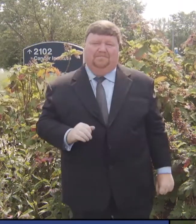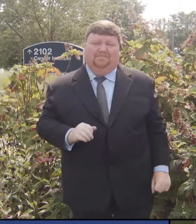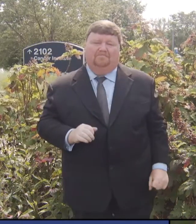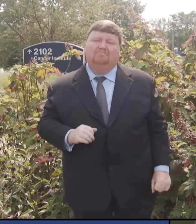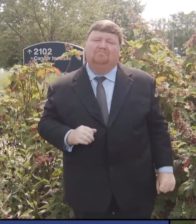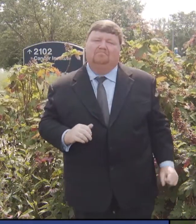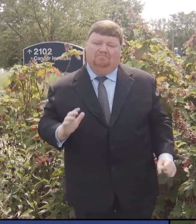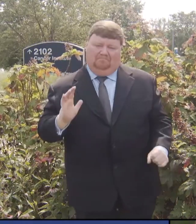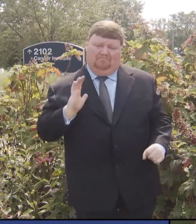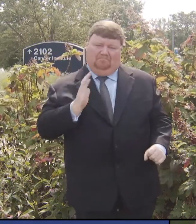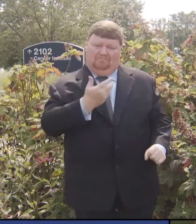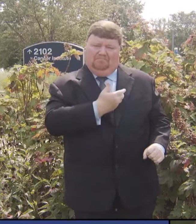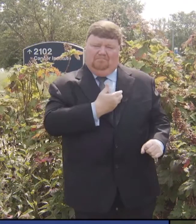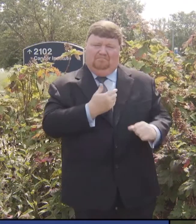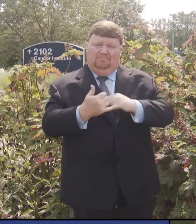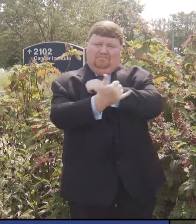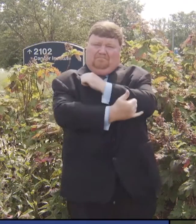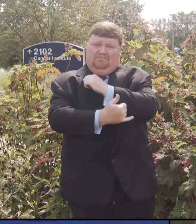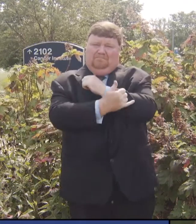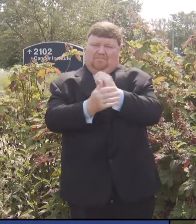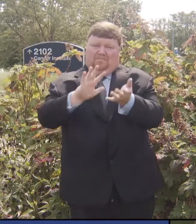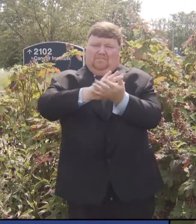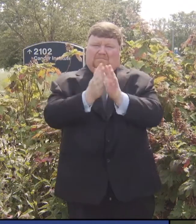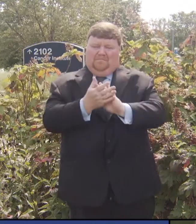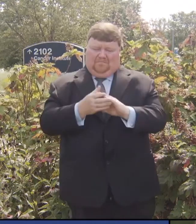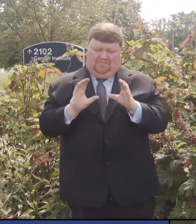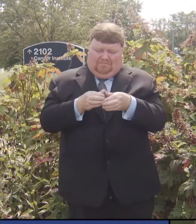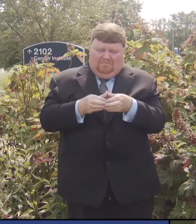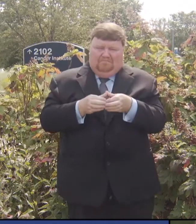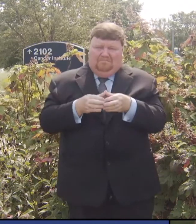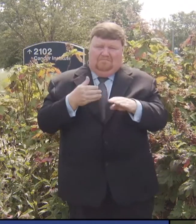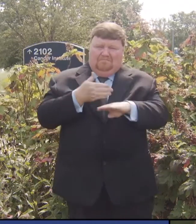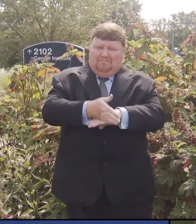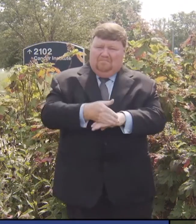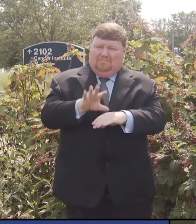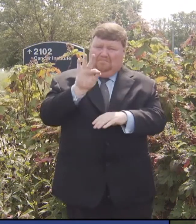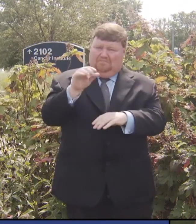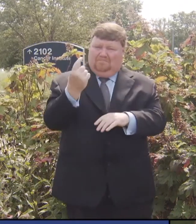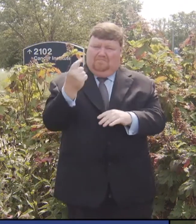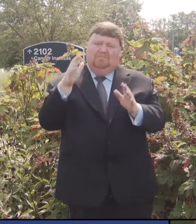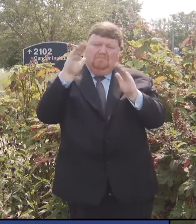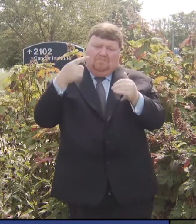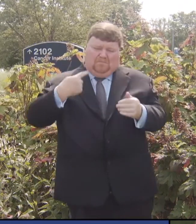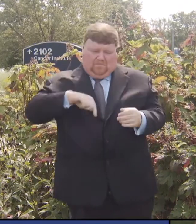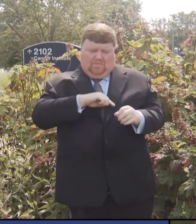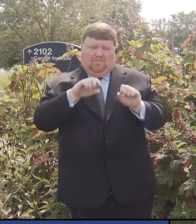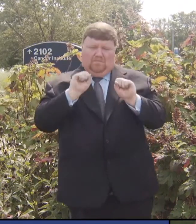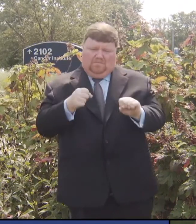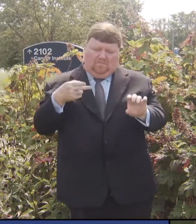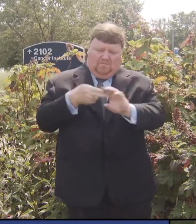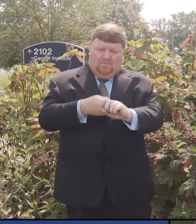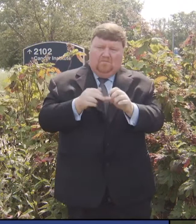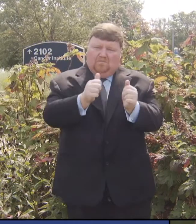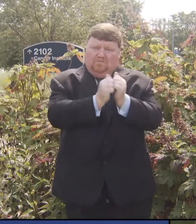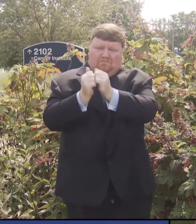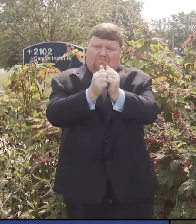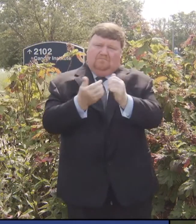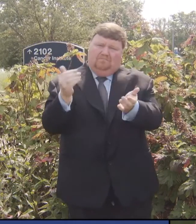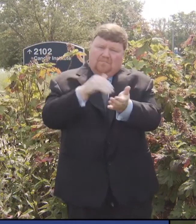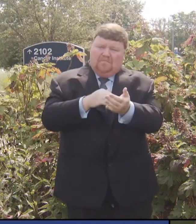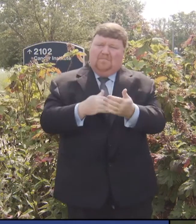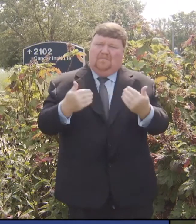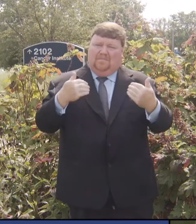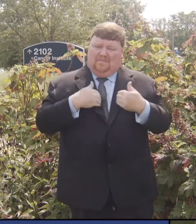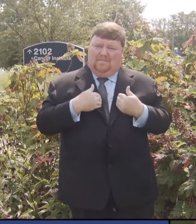As the country united after the tragedy of 9/11, I hope that we can join together again to get vaccinated, to keep our